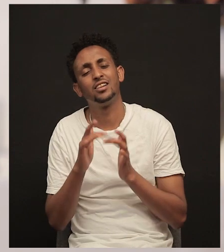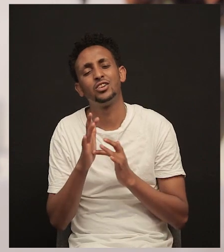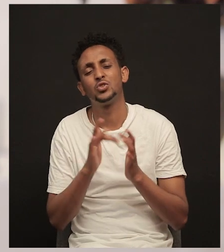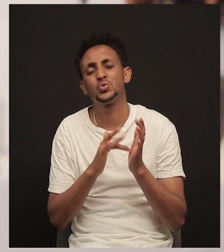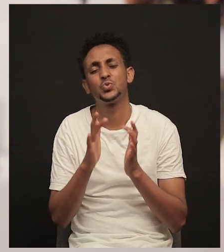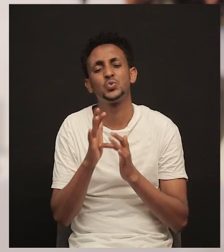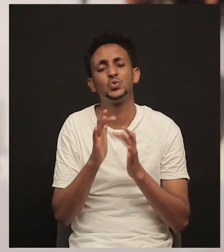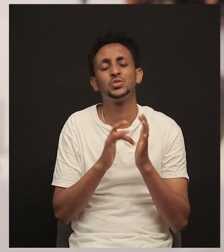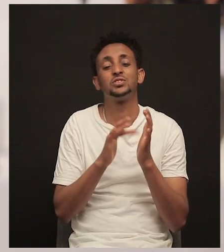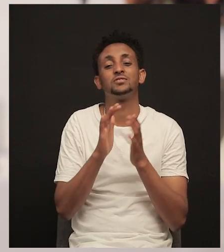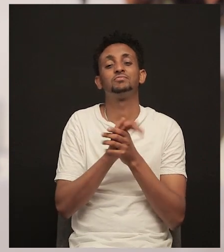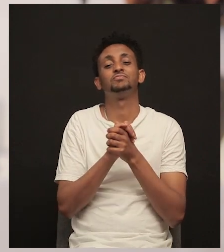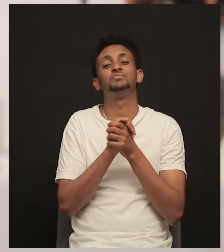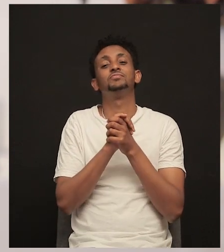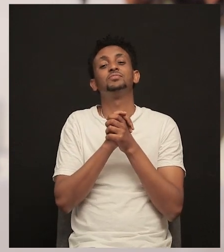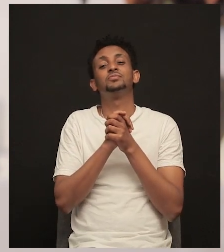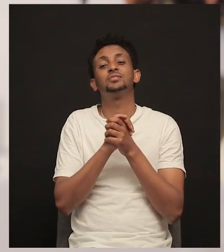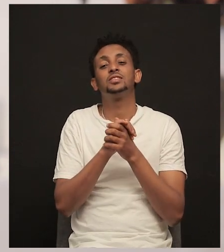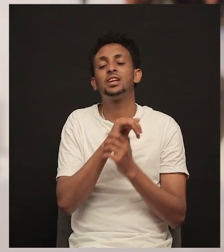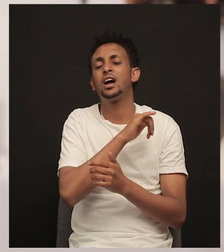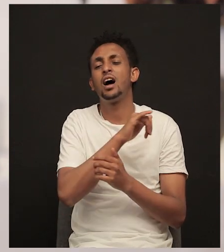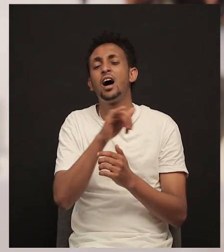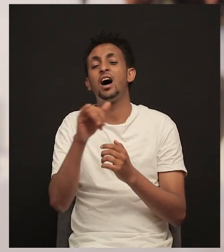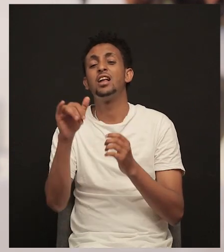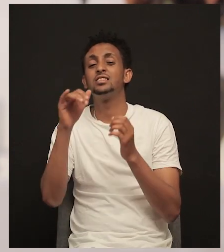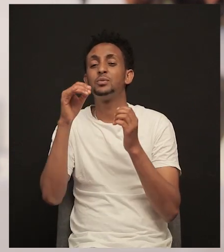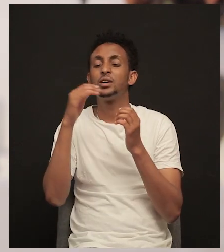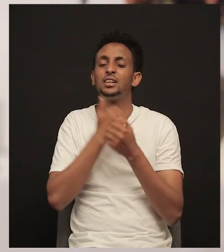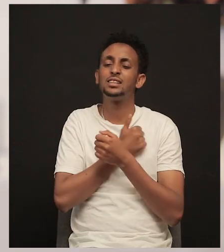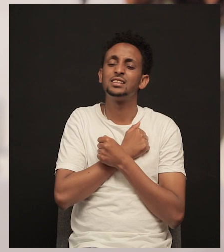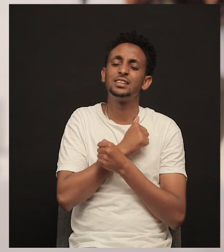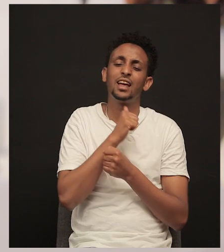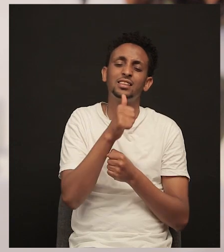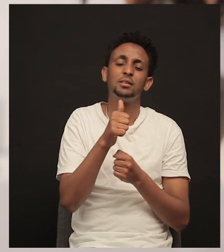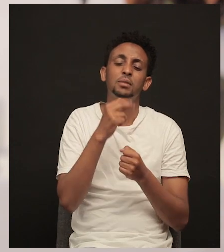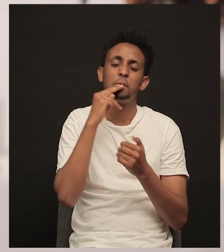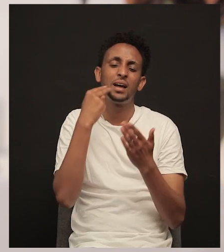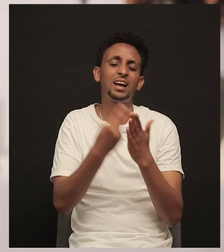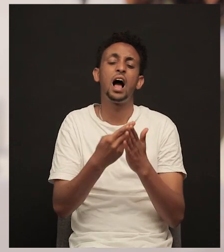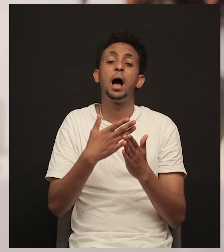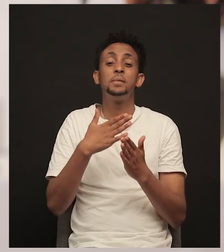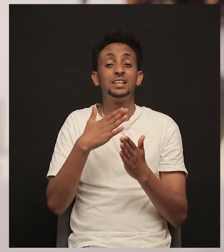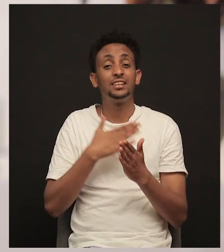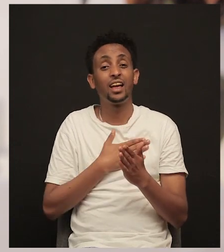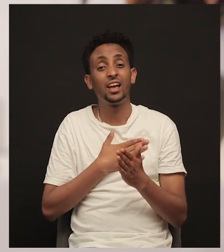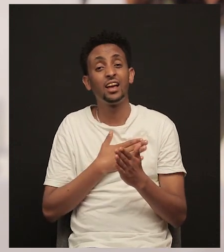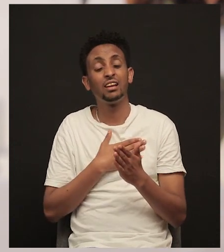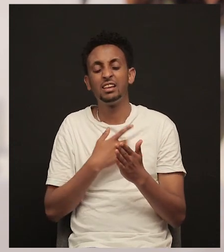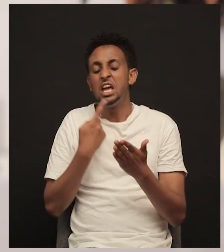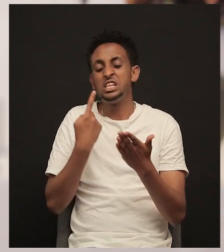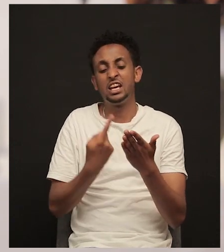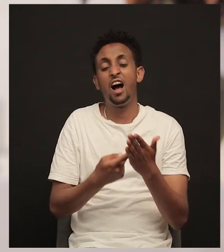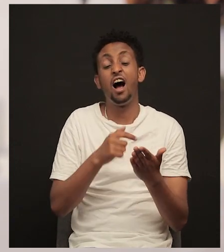Enigetai Jesus And to a day bemelkame